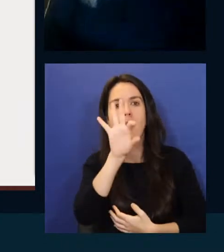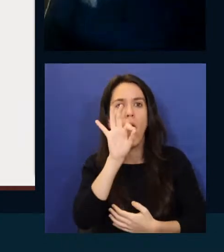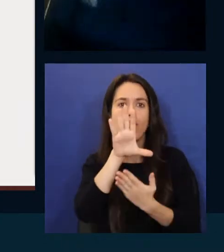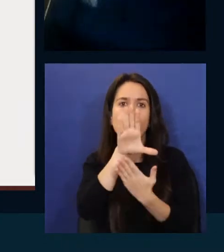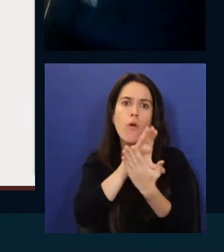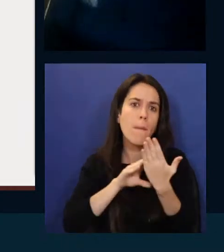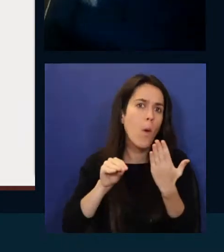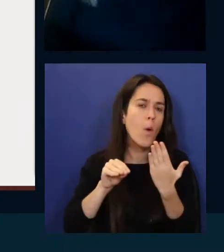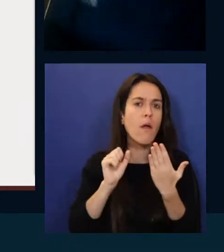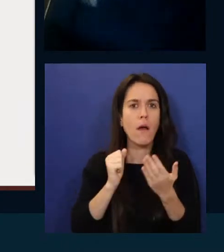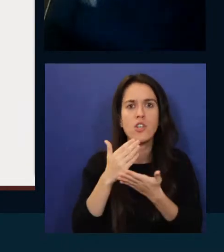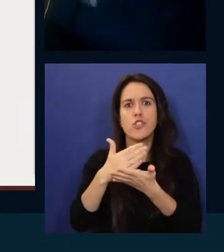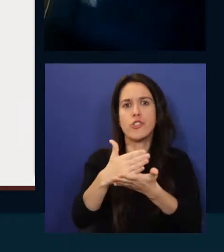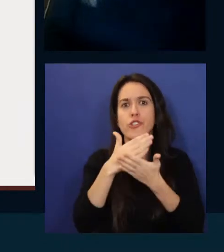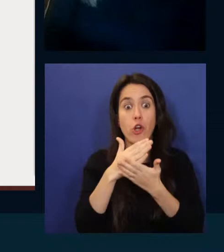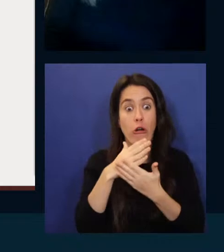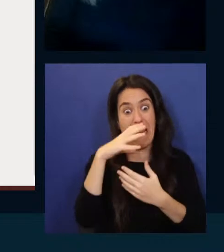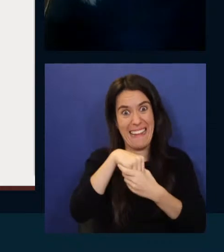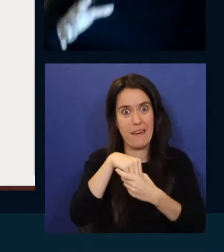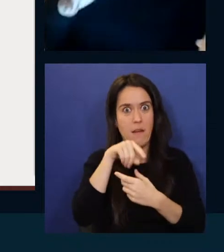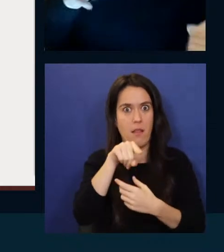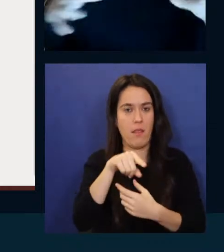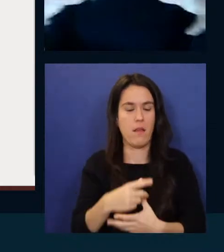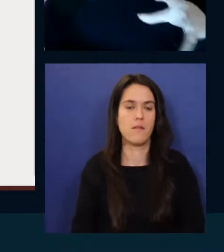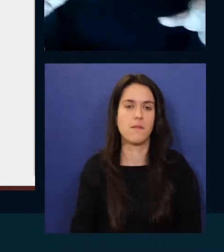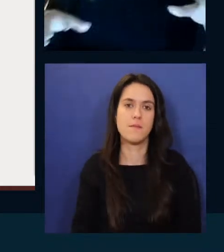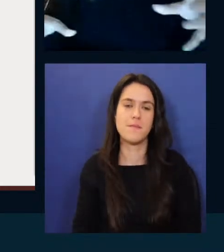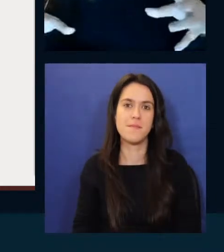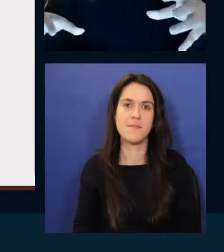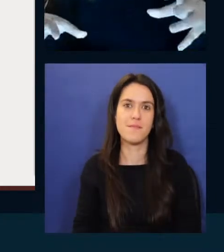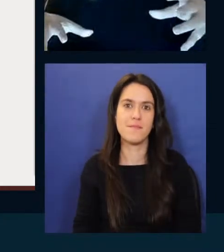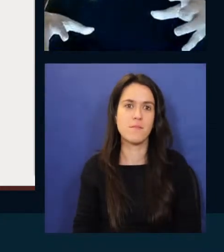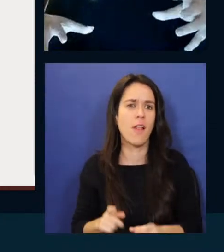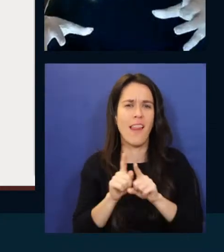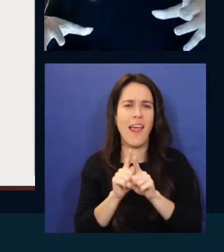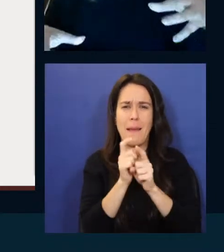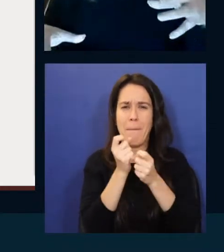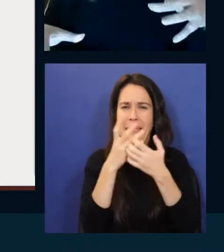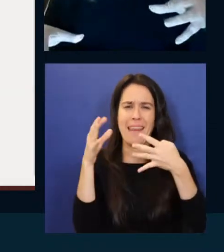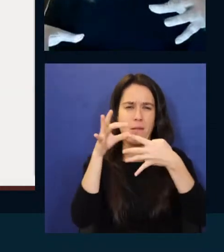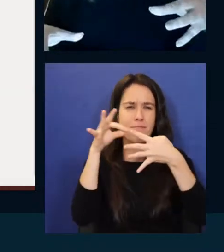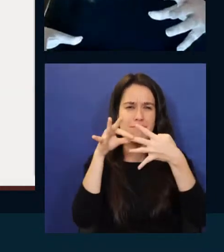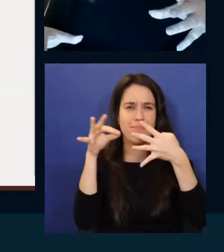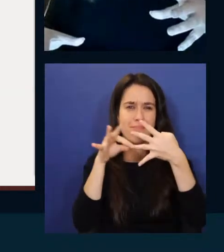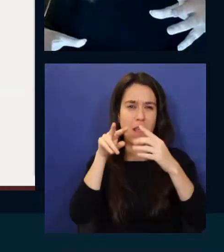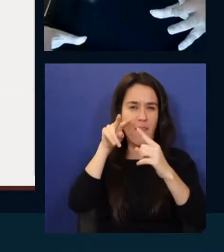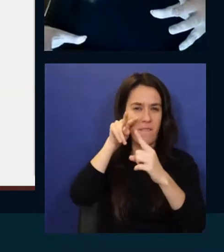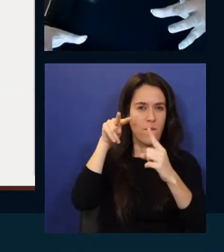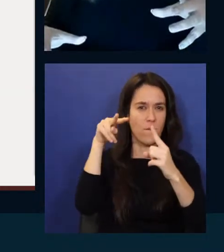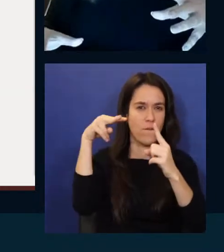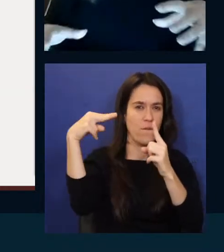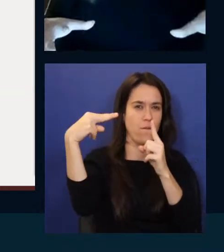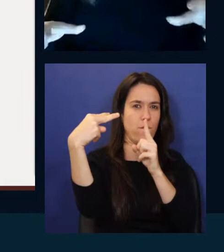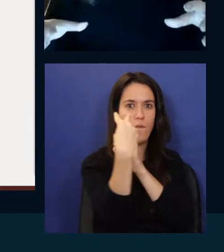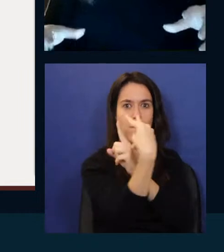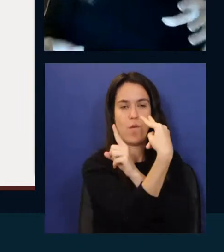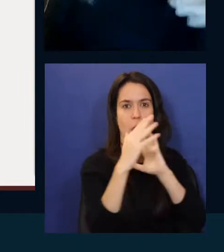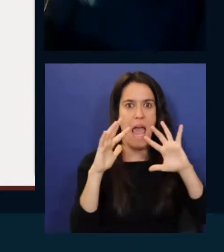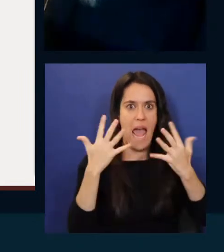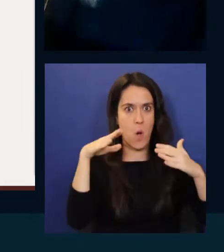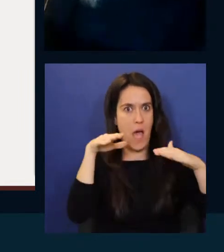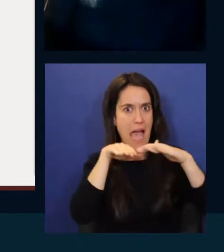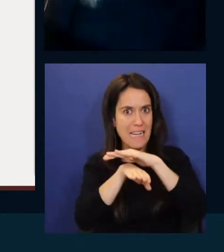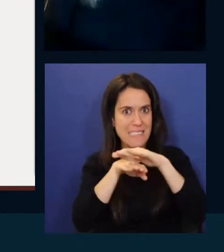from within that experience. So there's like many different angles to how you now can access and share